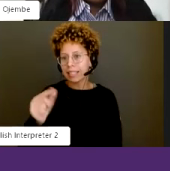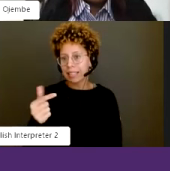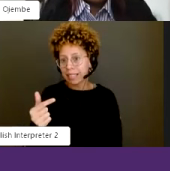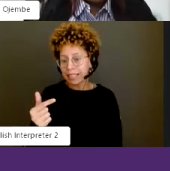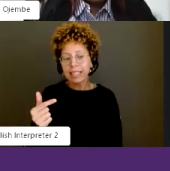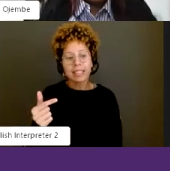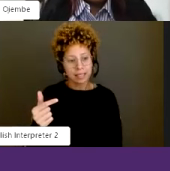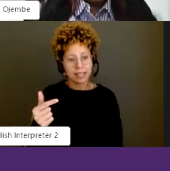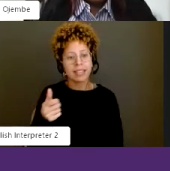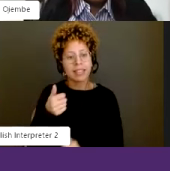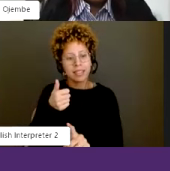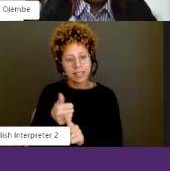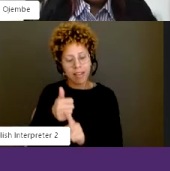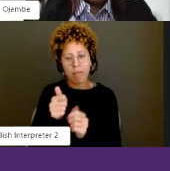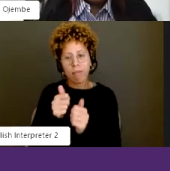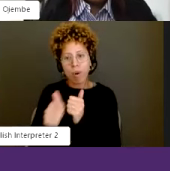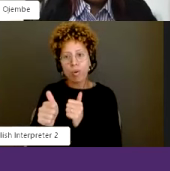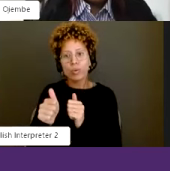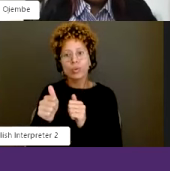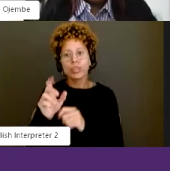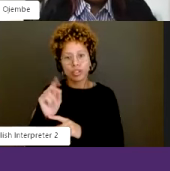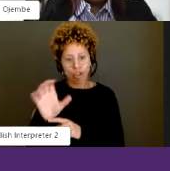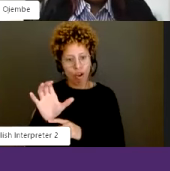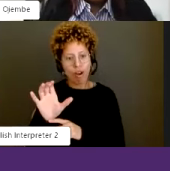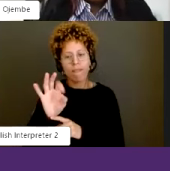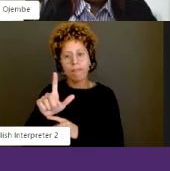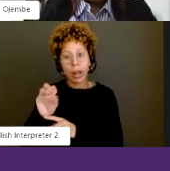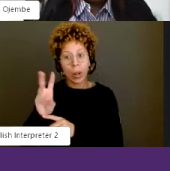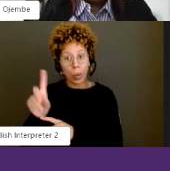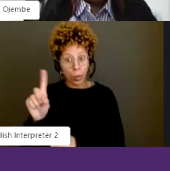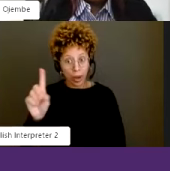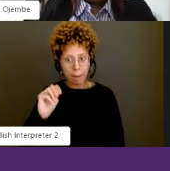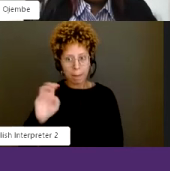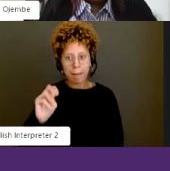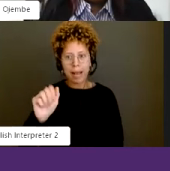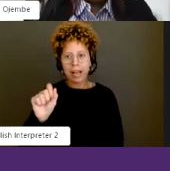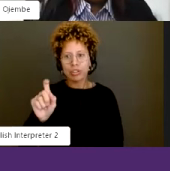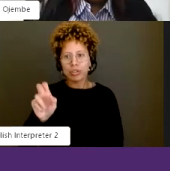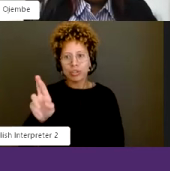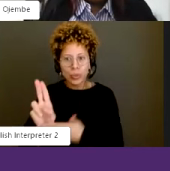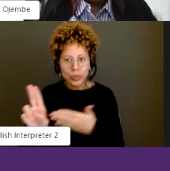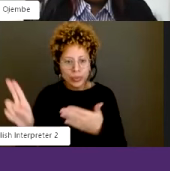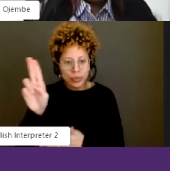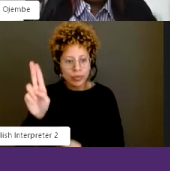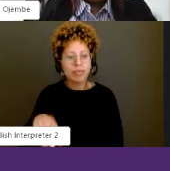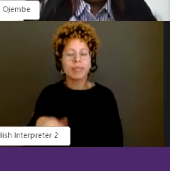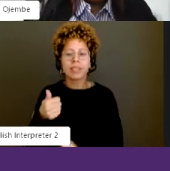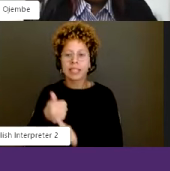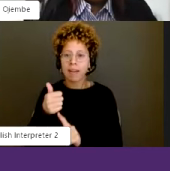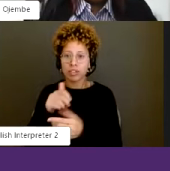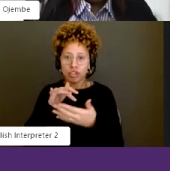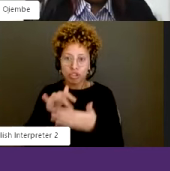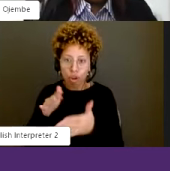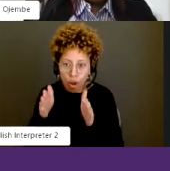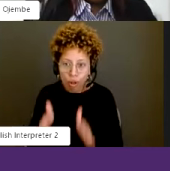Blessing is a postdoctoral fellow at McMaster University, a Commonwealth scholar